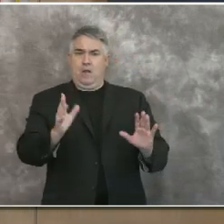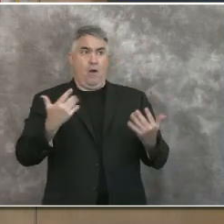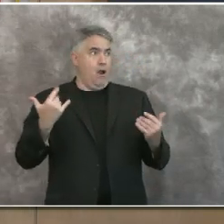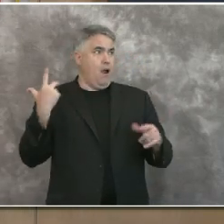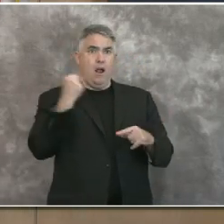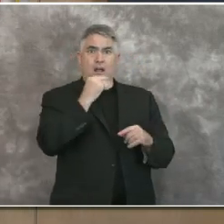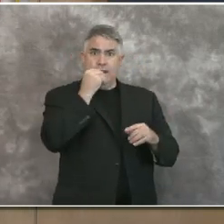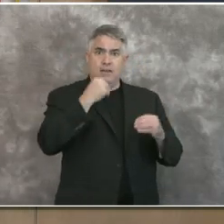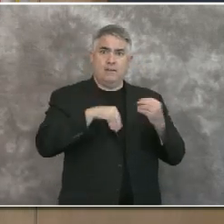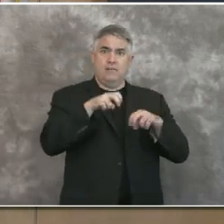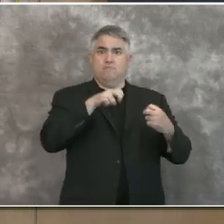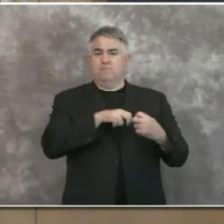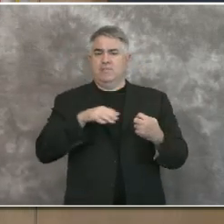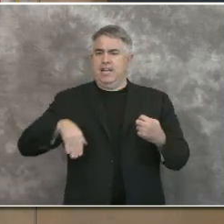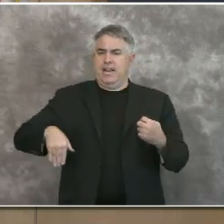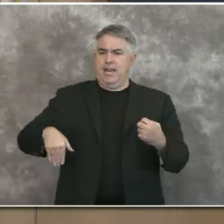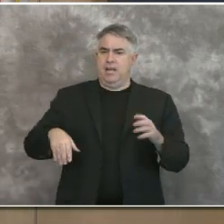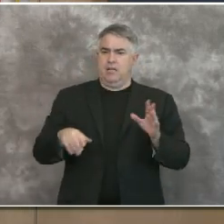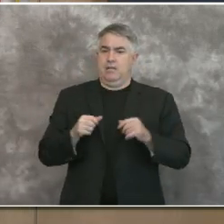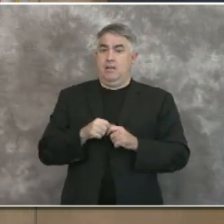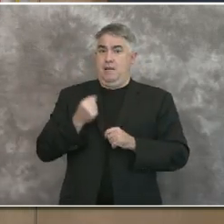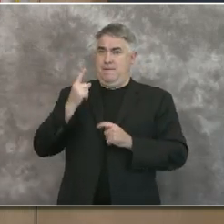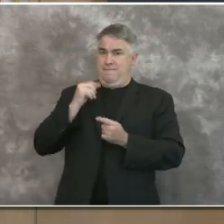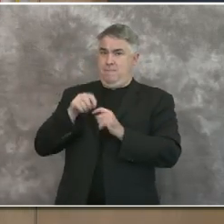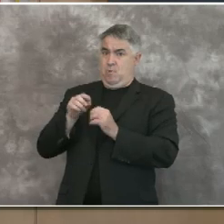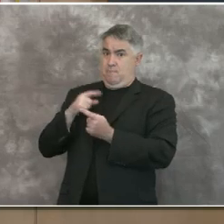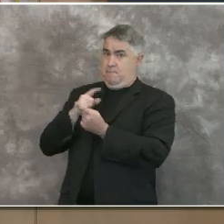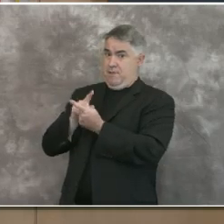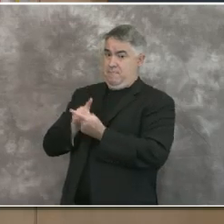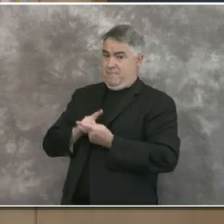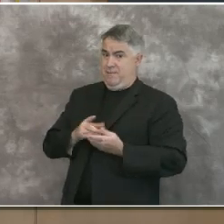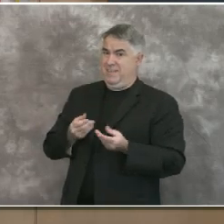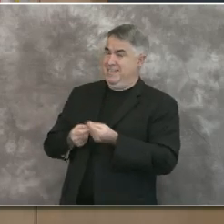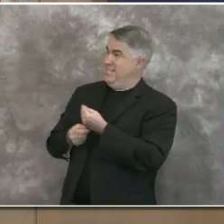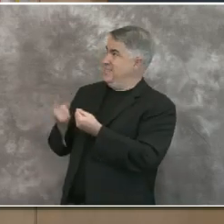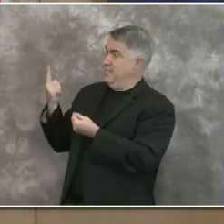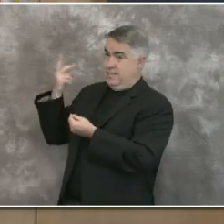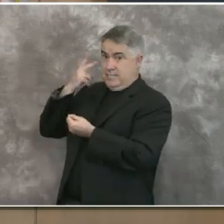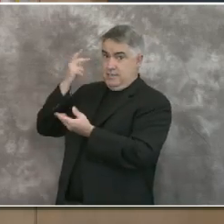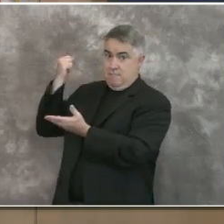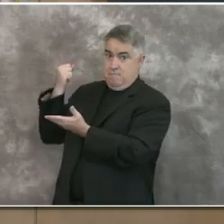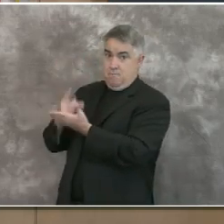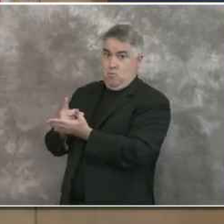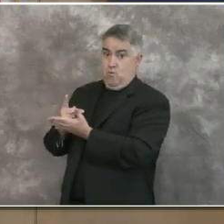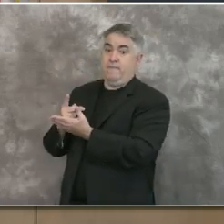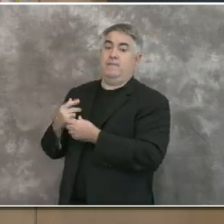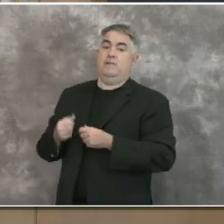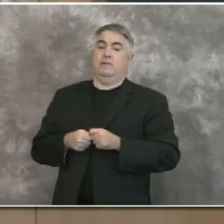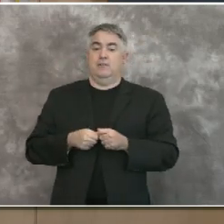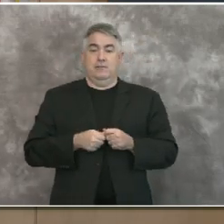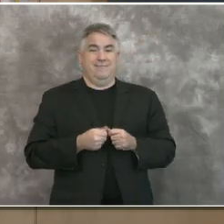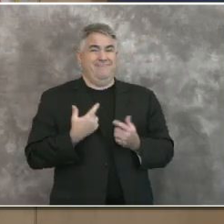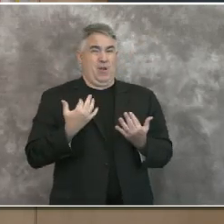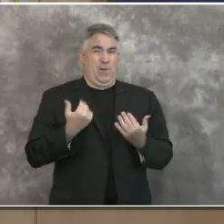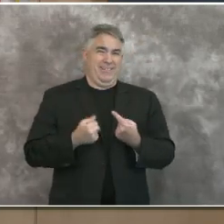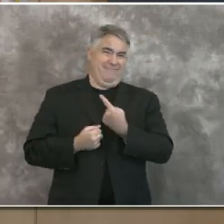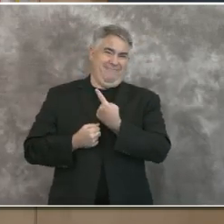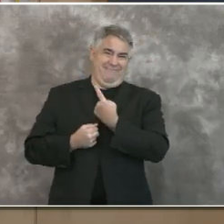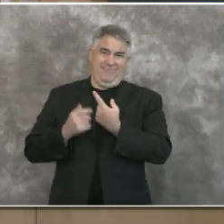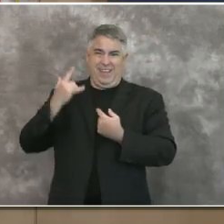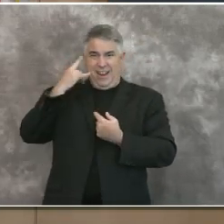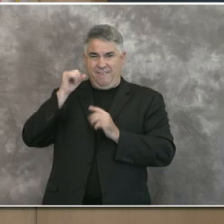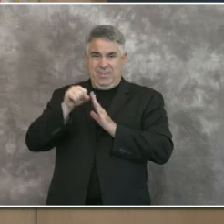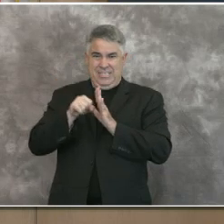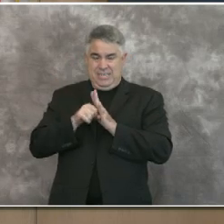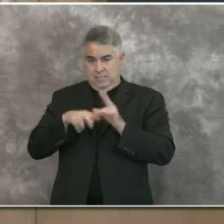meet the metrics will be given the approval. We believe we met these metrics. Our board voted. We received that information. We